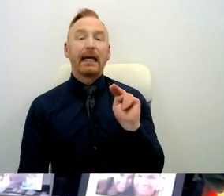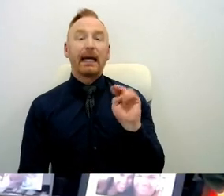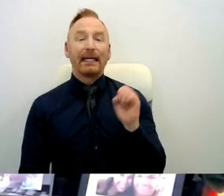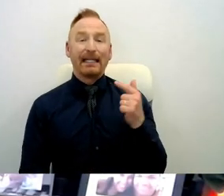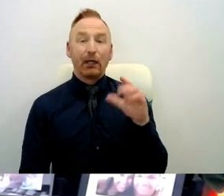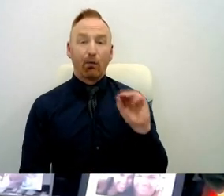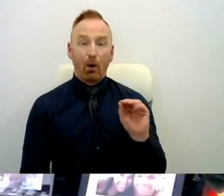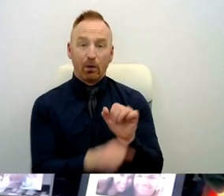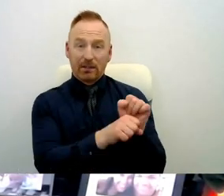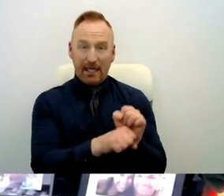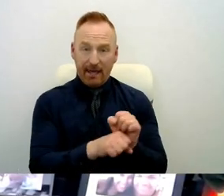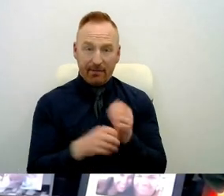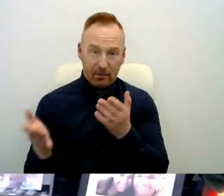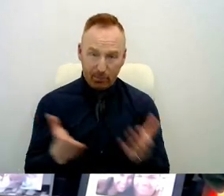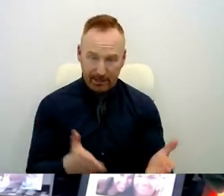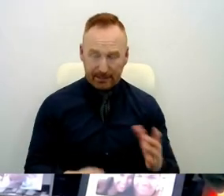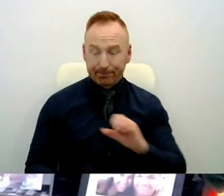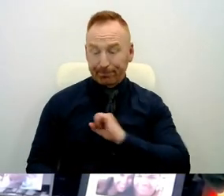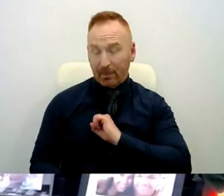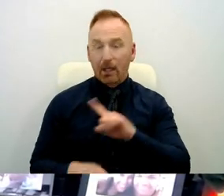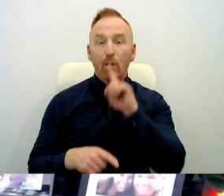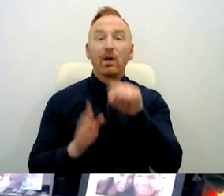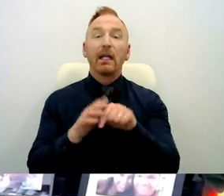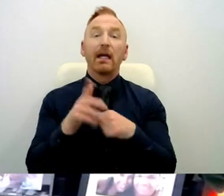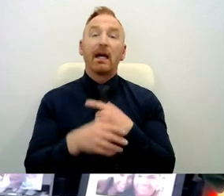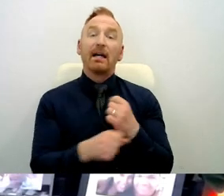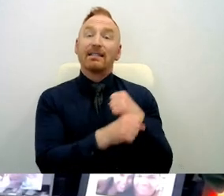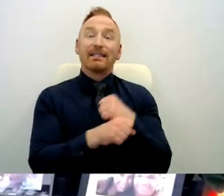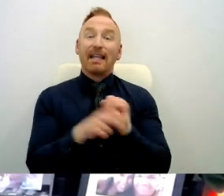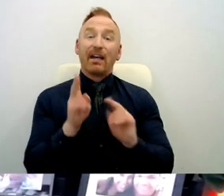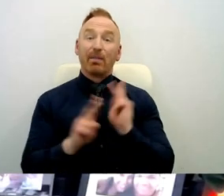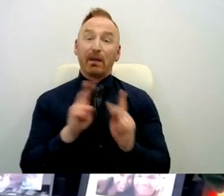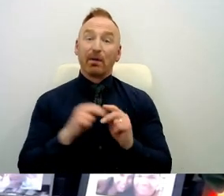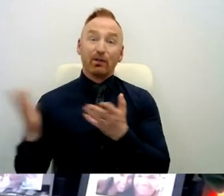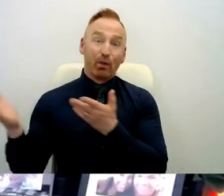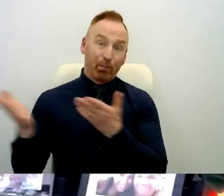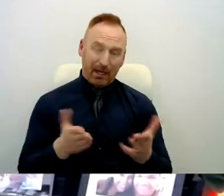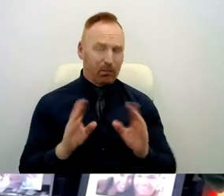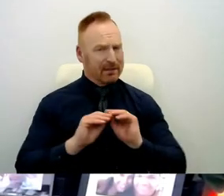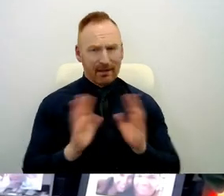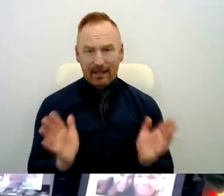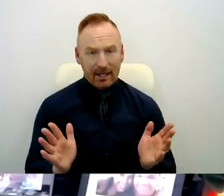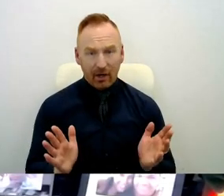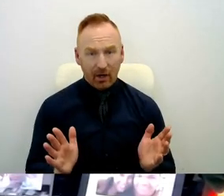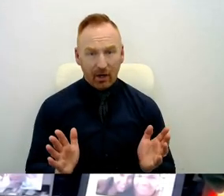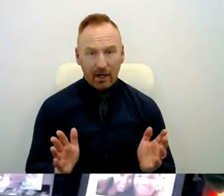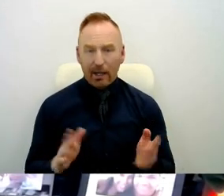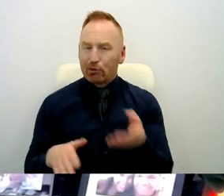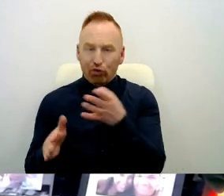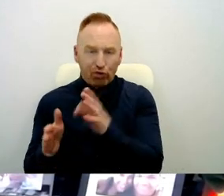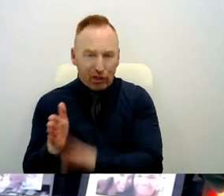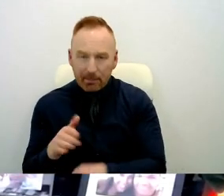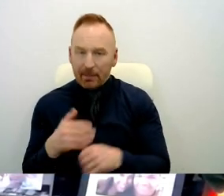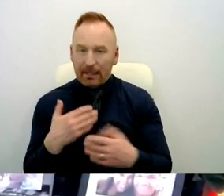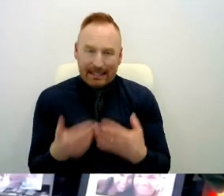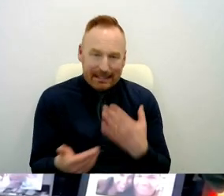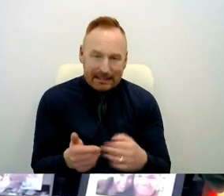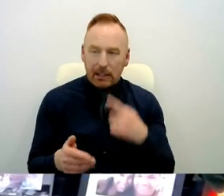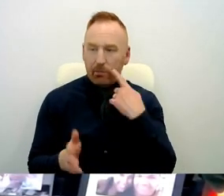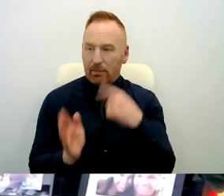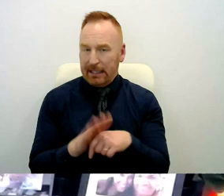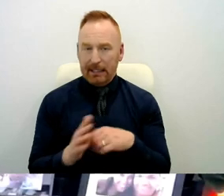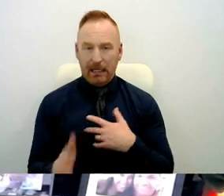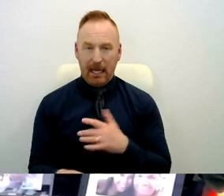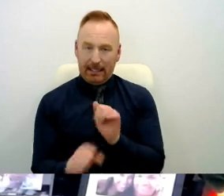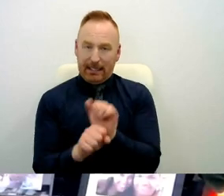slaves. So the purpose of importation of enslaved persons was very clear, right? It was a cheap, disposable form of